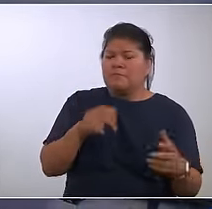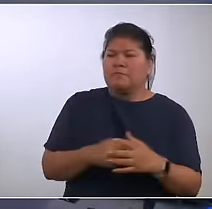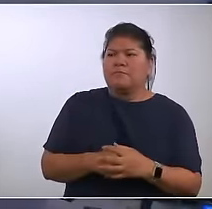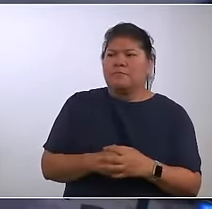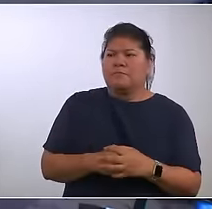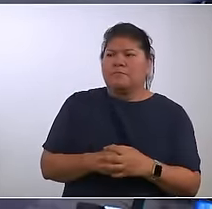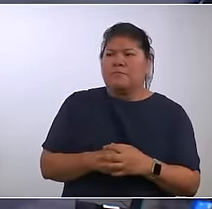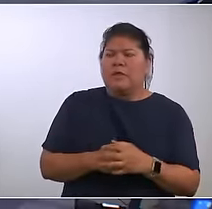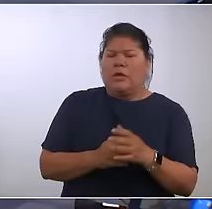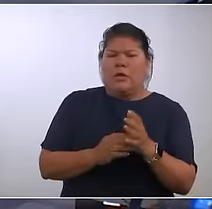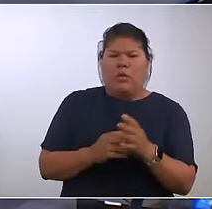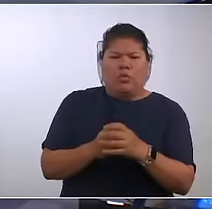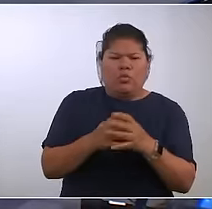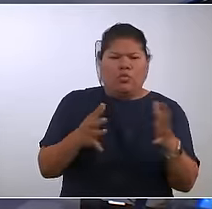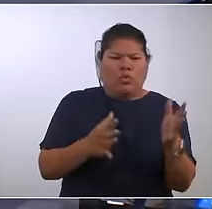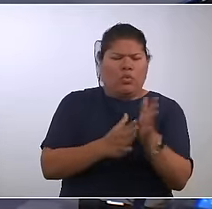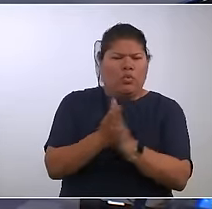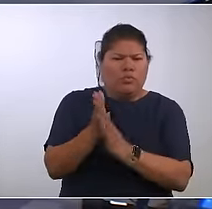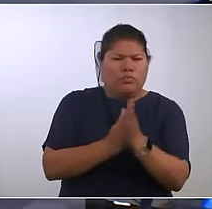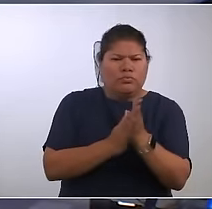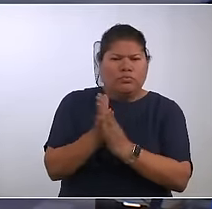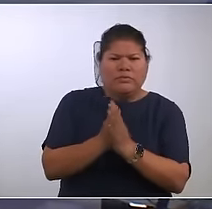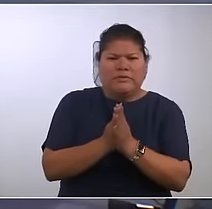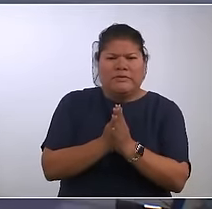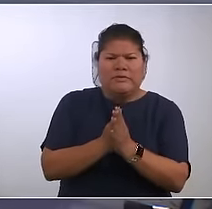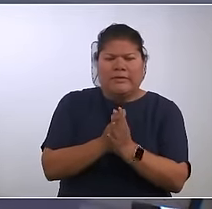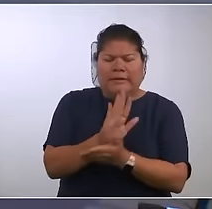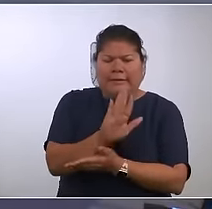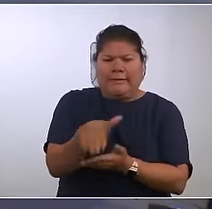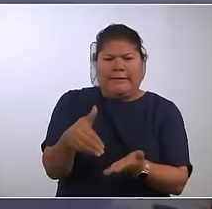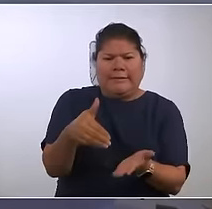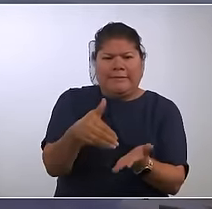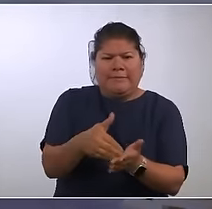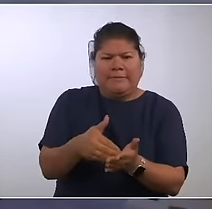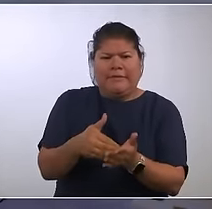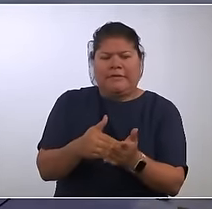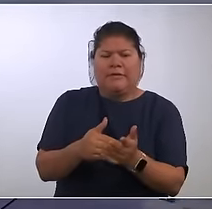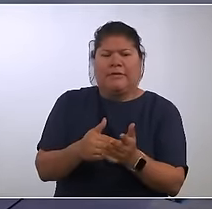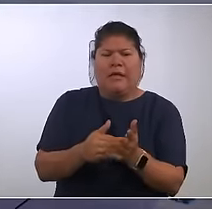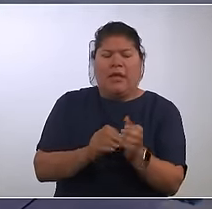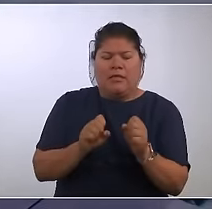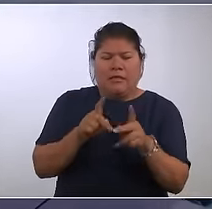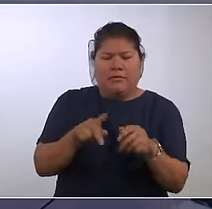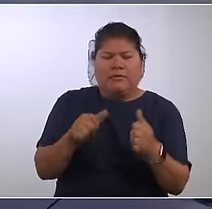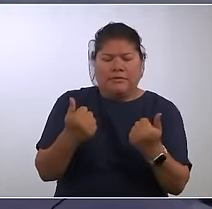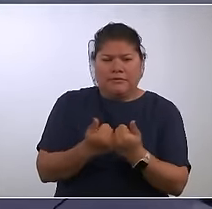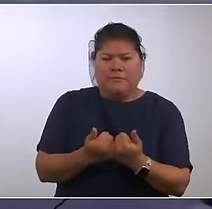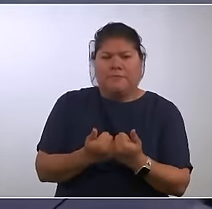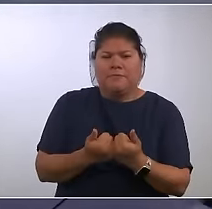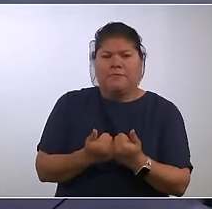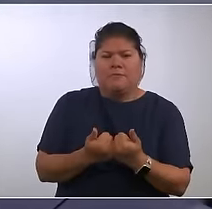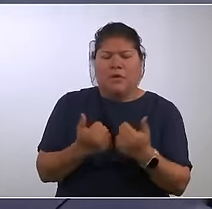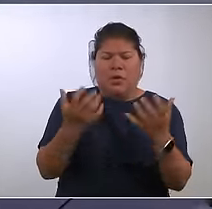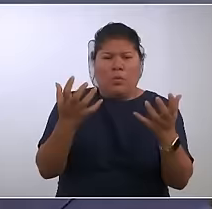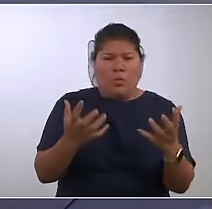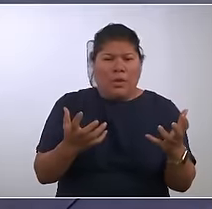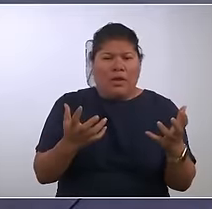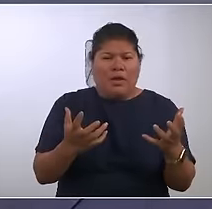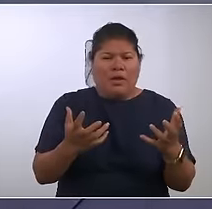creciente pasión. It's a growing passion en el seno de la asamblea apostólica. In the bosom of the apostolic assembly. Un deseo que